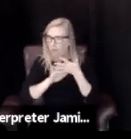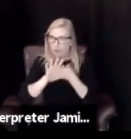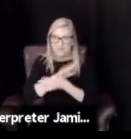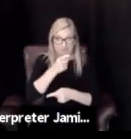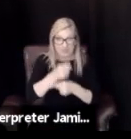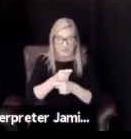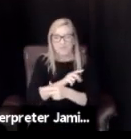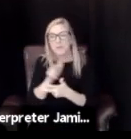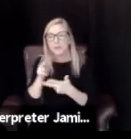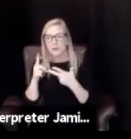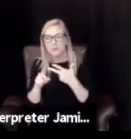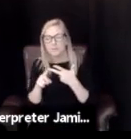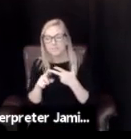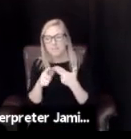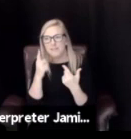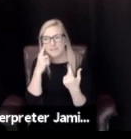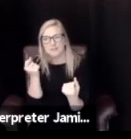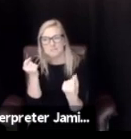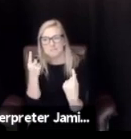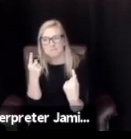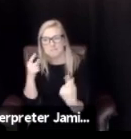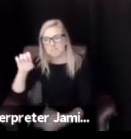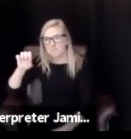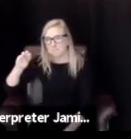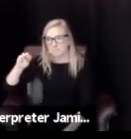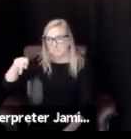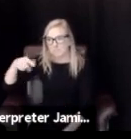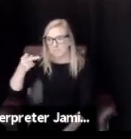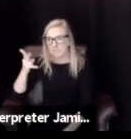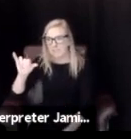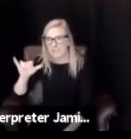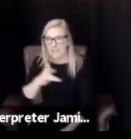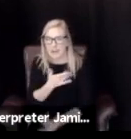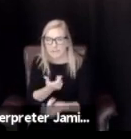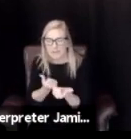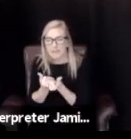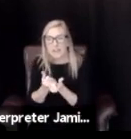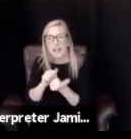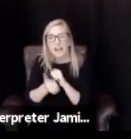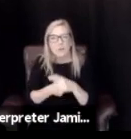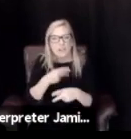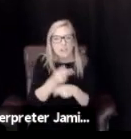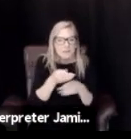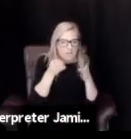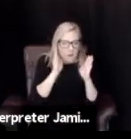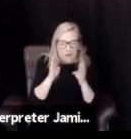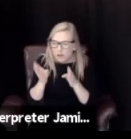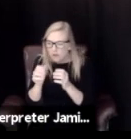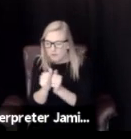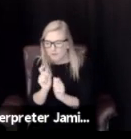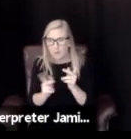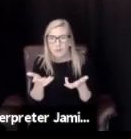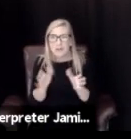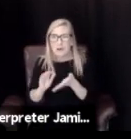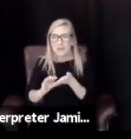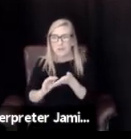third, empathy. How do we maintain wellness with our employees? How do we maintain focus? We don't want to fire people. That's why we